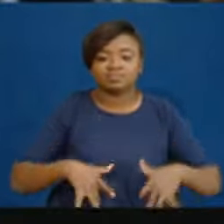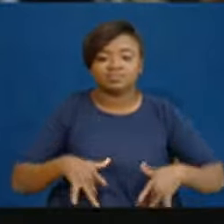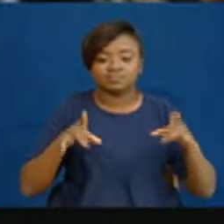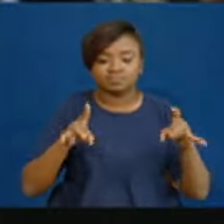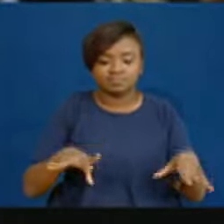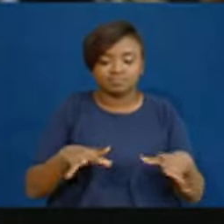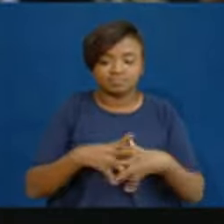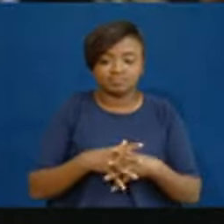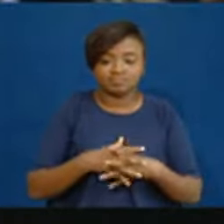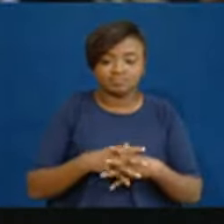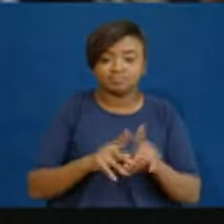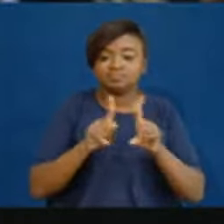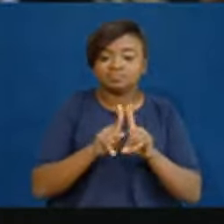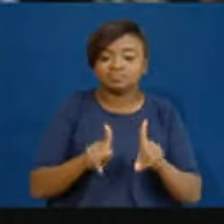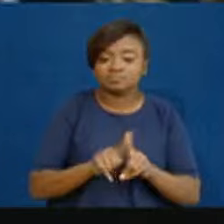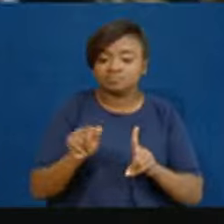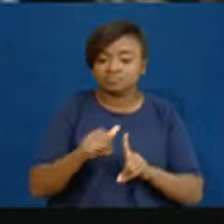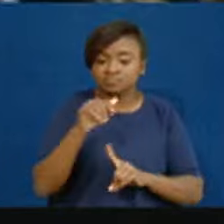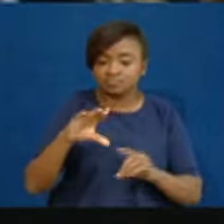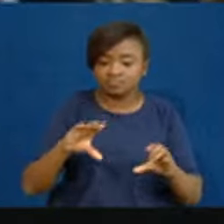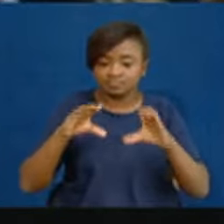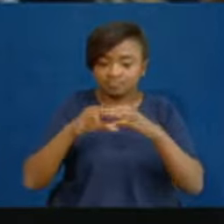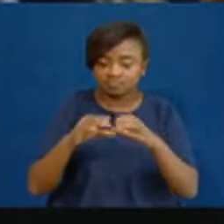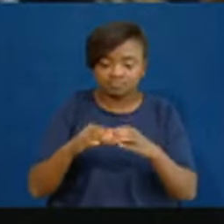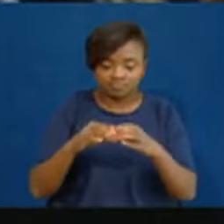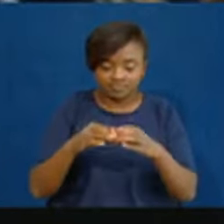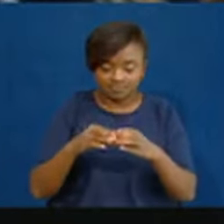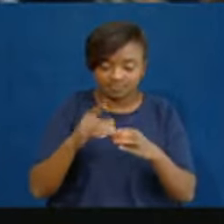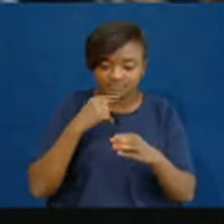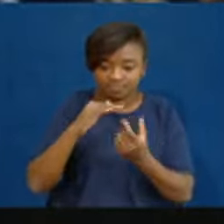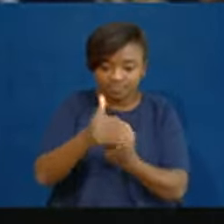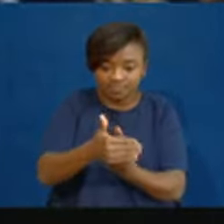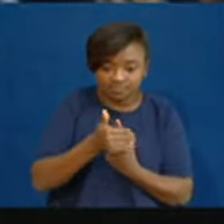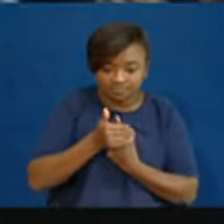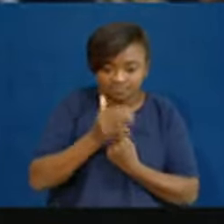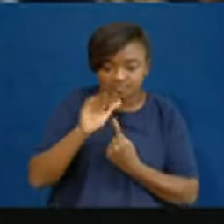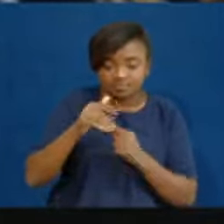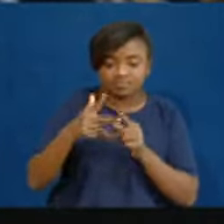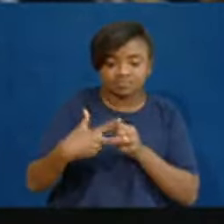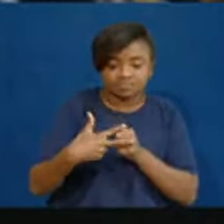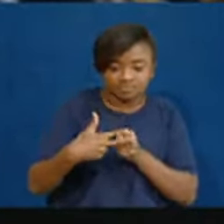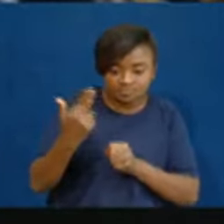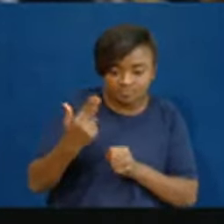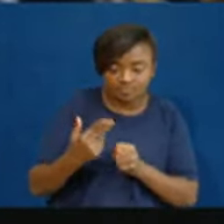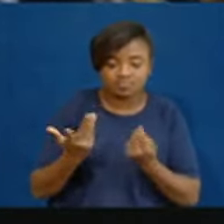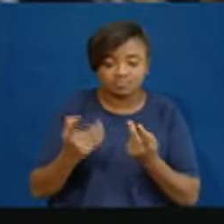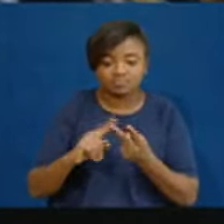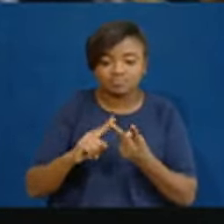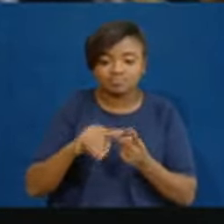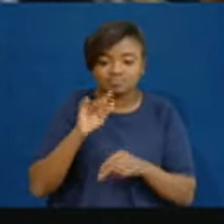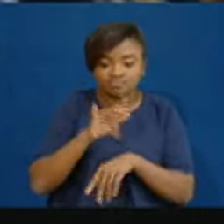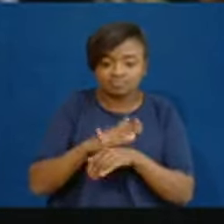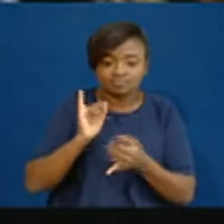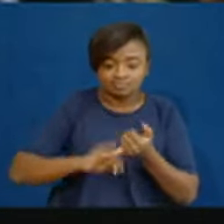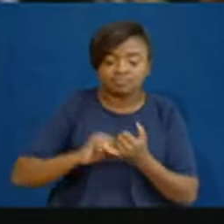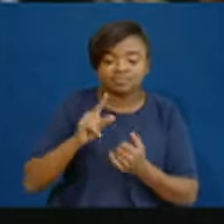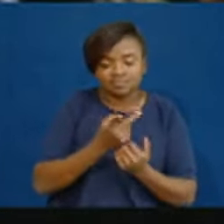that already has been rescued from early marriages and FGM, and those who are normally live with sister even